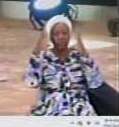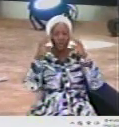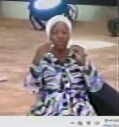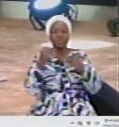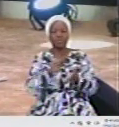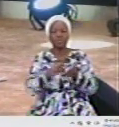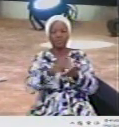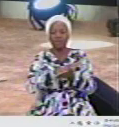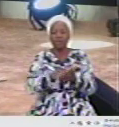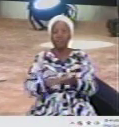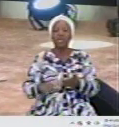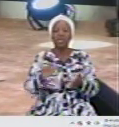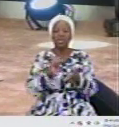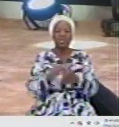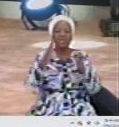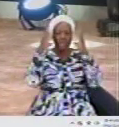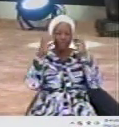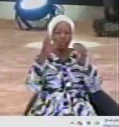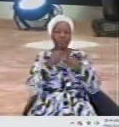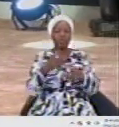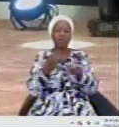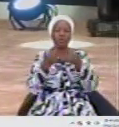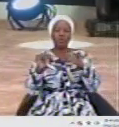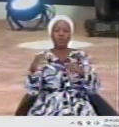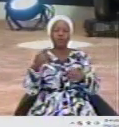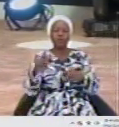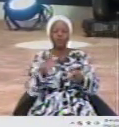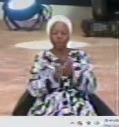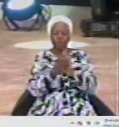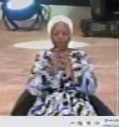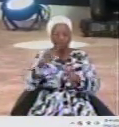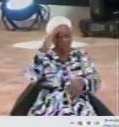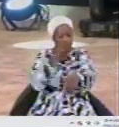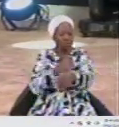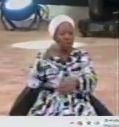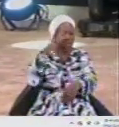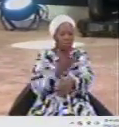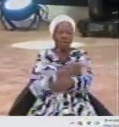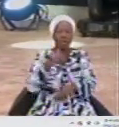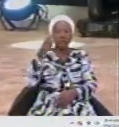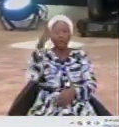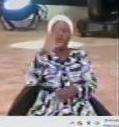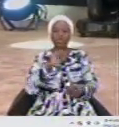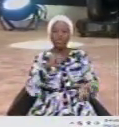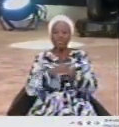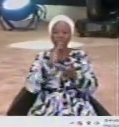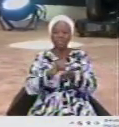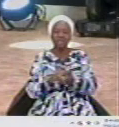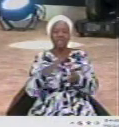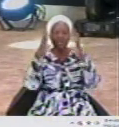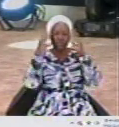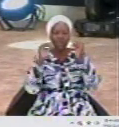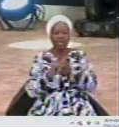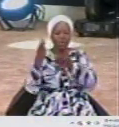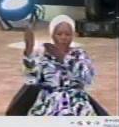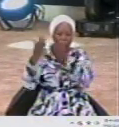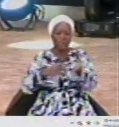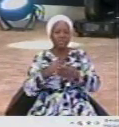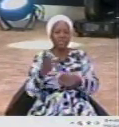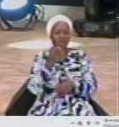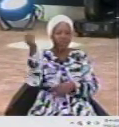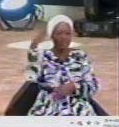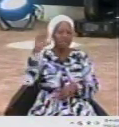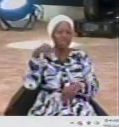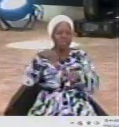of sanctification, that experience of becoming a son of God, a daughter to God. It's that experience that brings the grace into